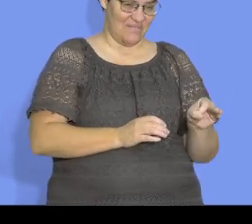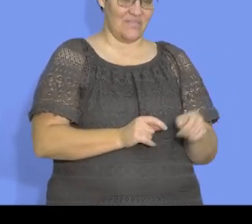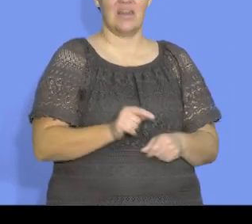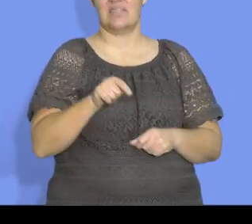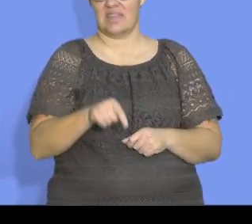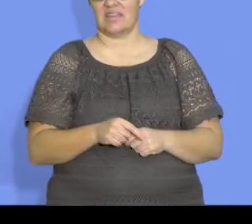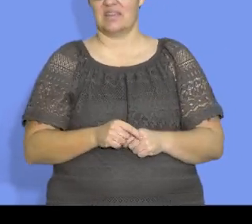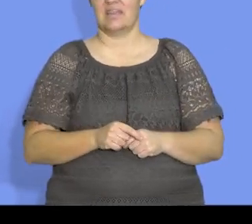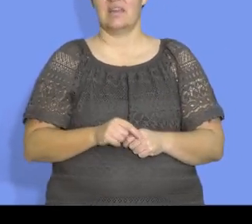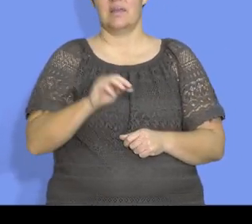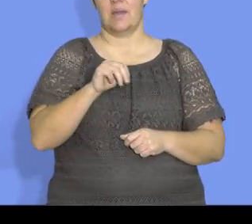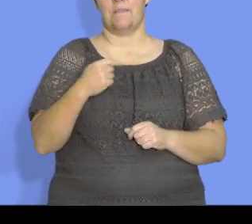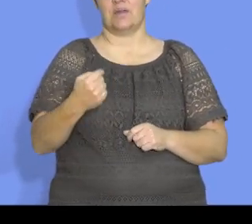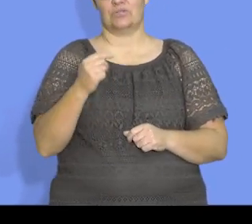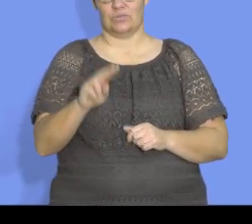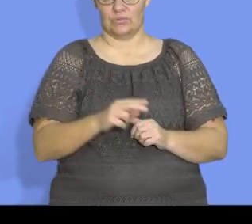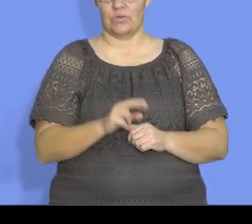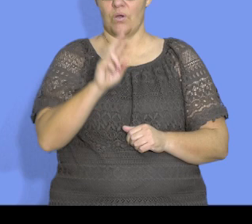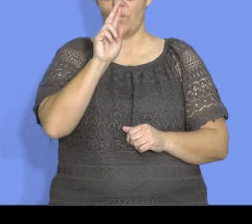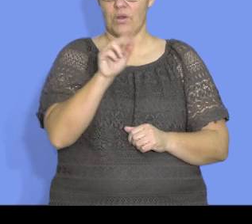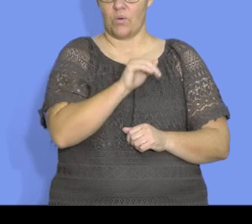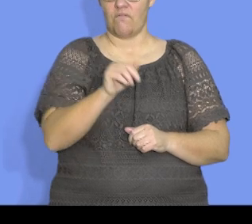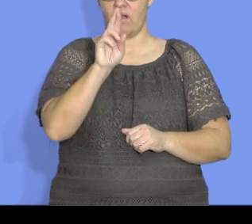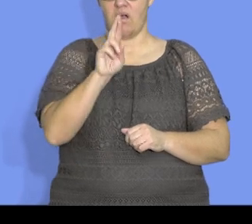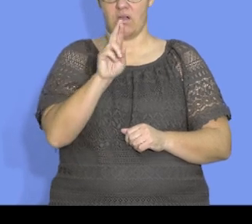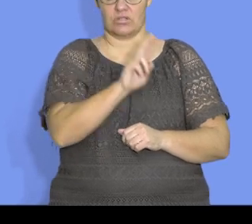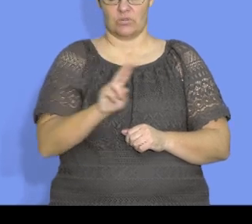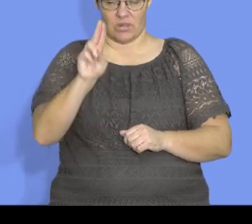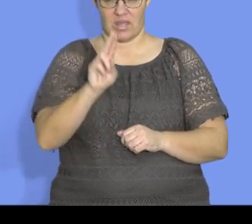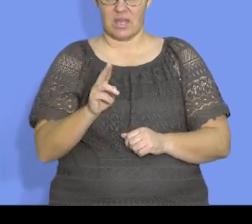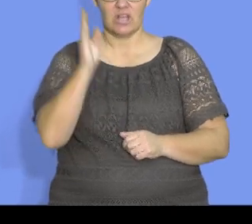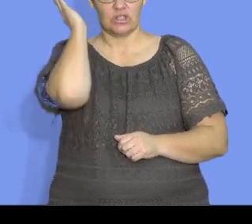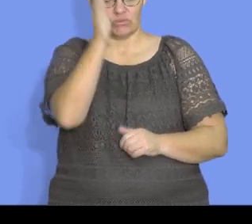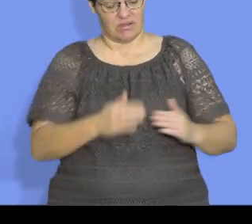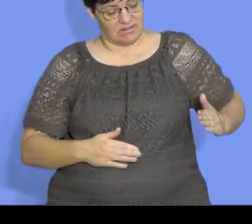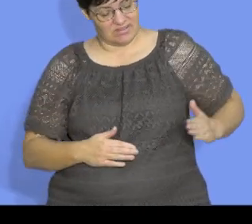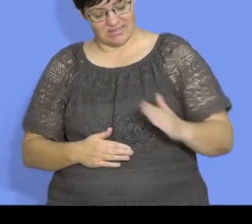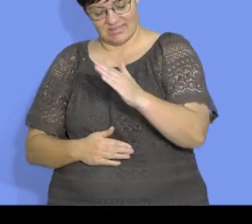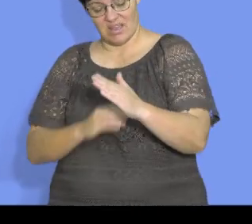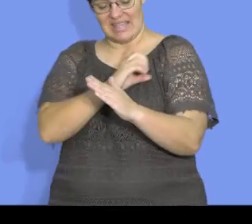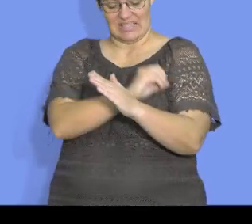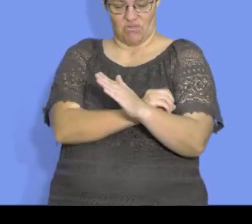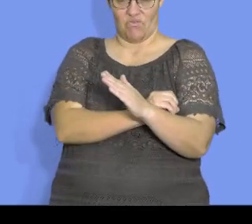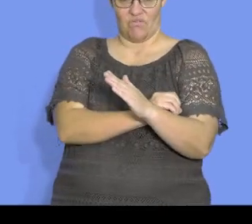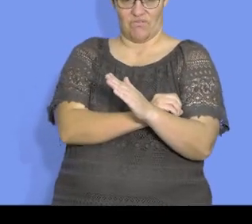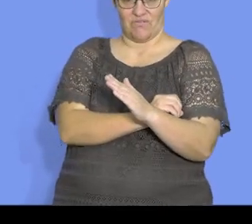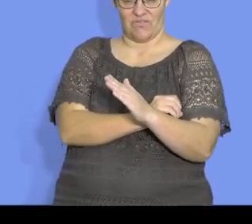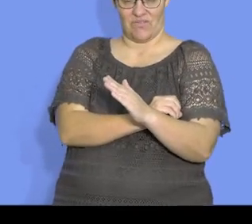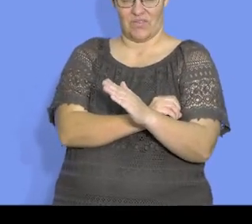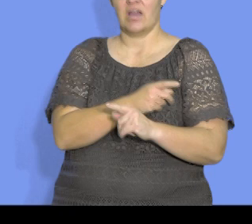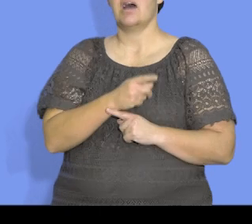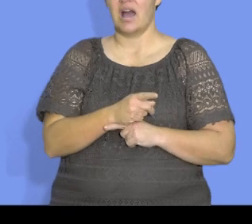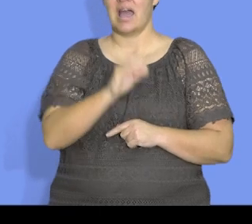got meters to the minus 2, 1 over r squared, straight line graph that goes through the origin. We